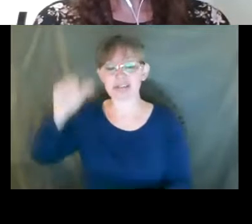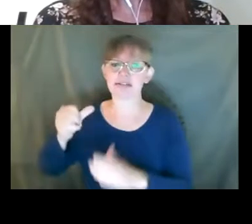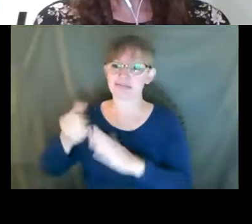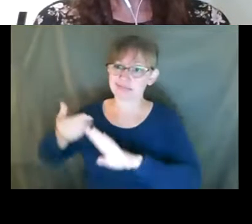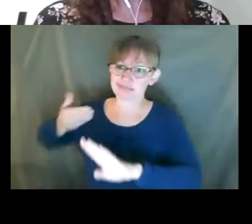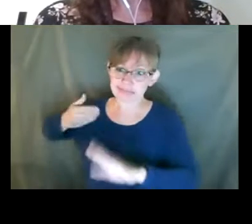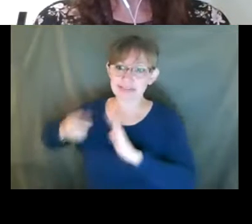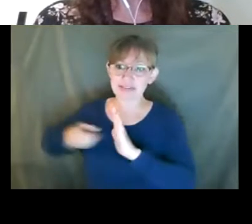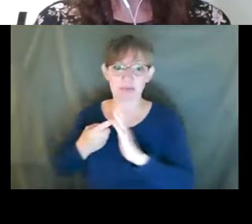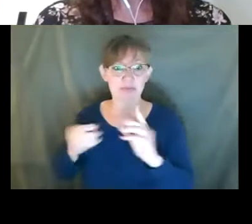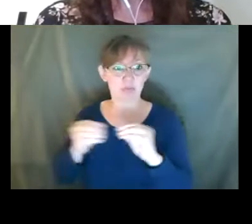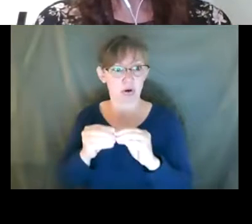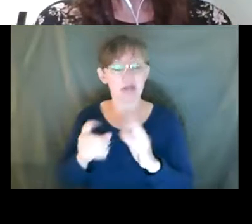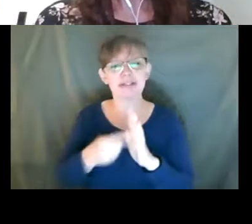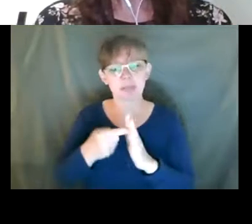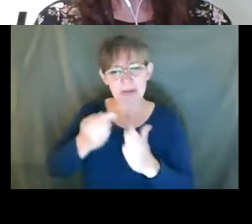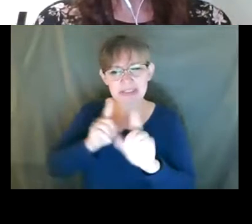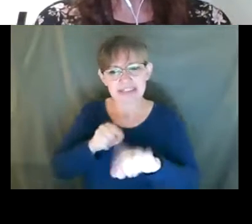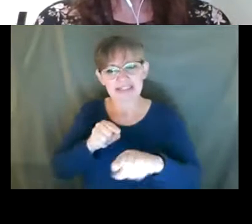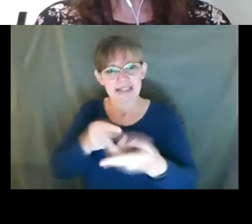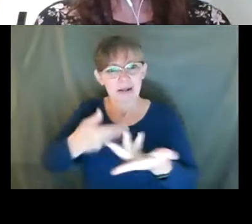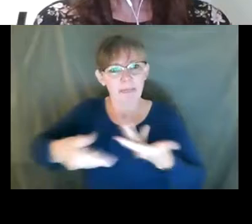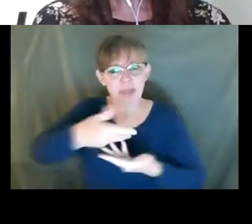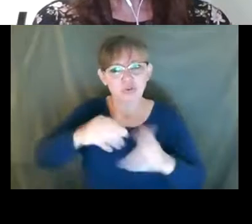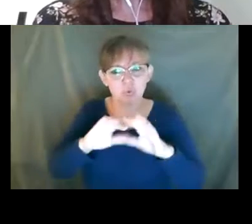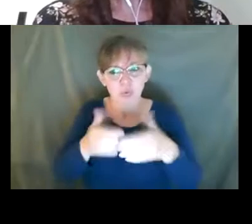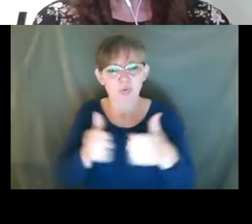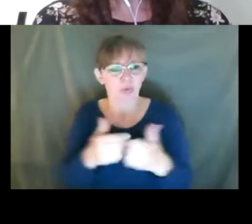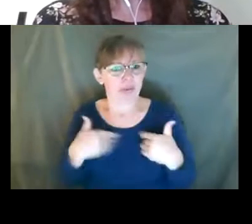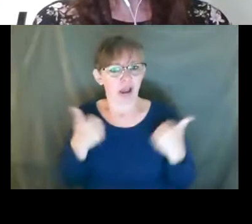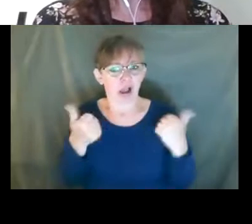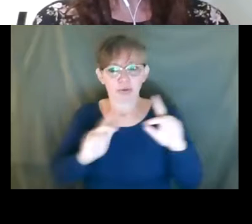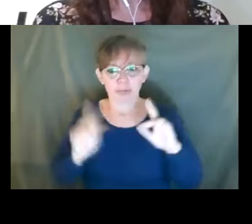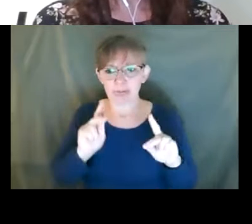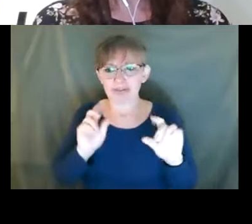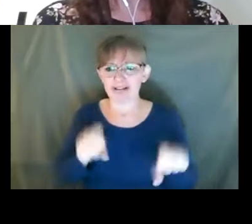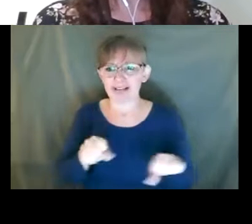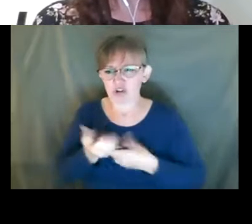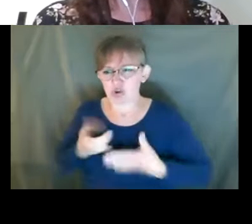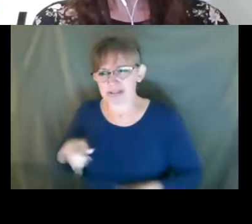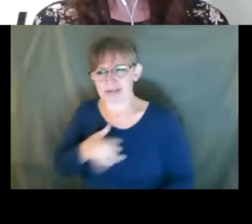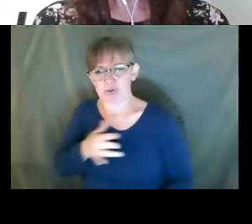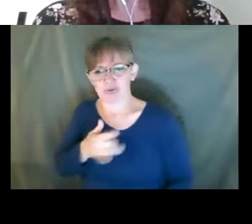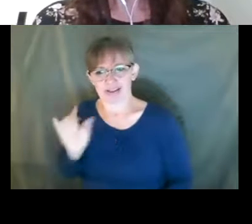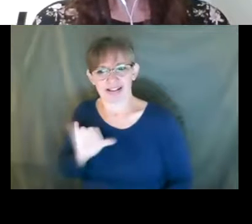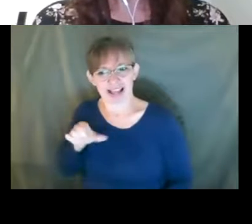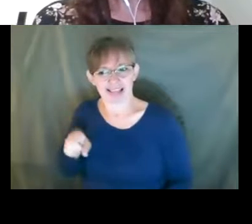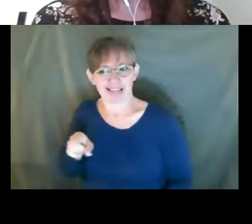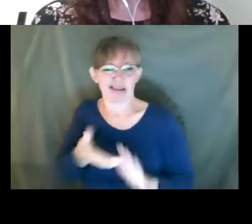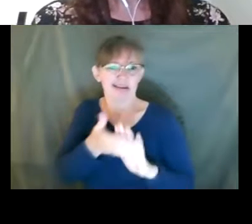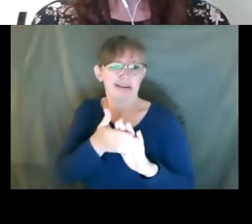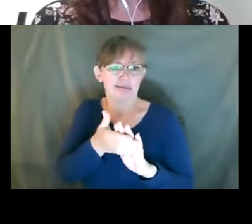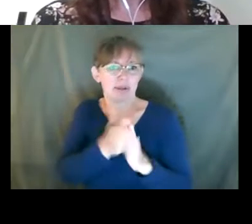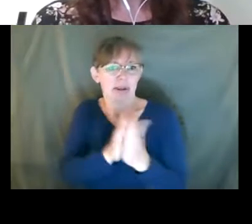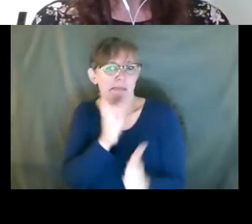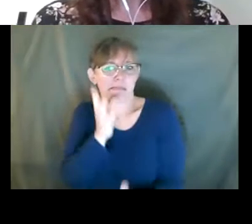mixed groups with younger people can lead to them feeling like they become mom or dad,